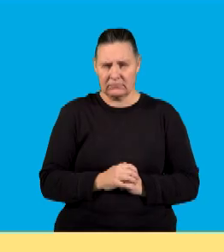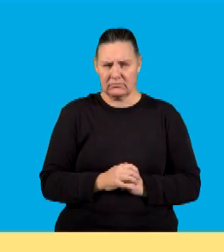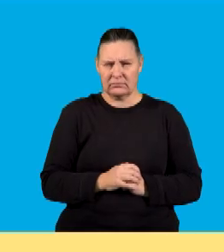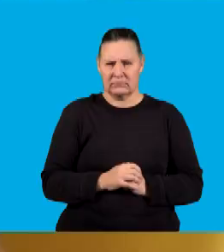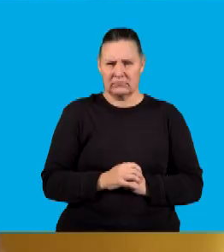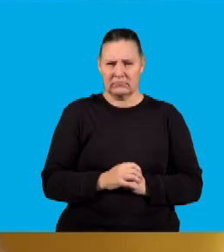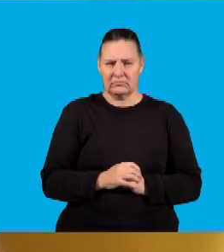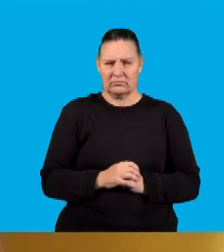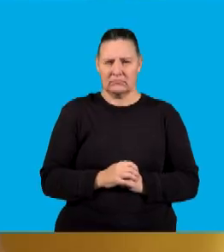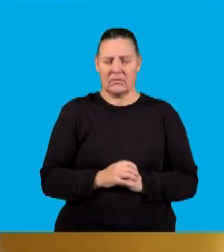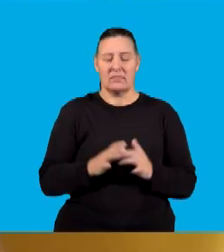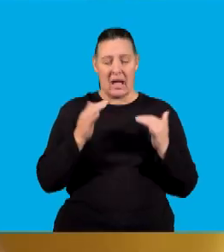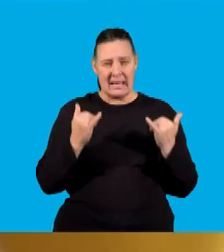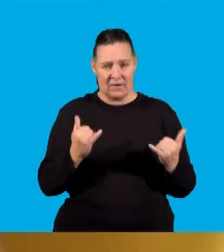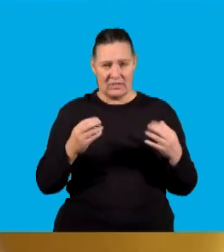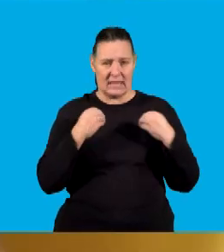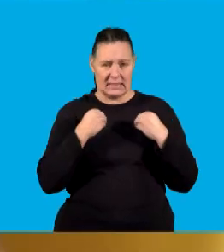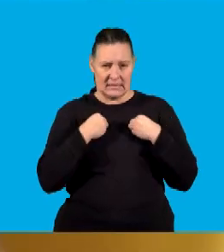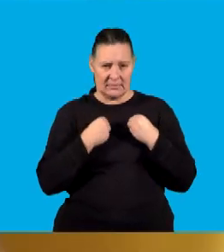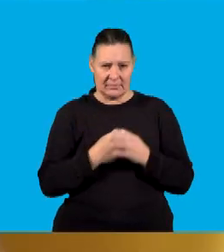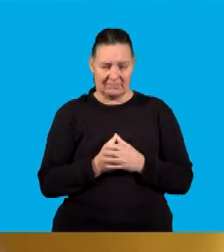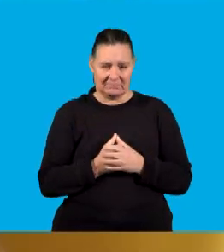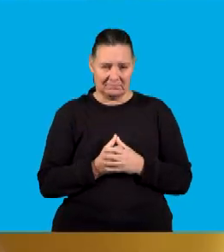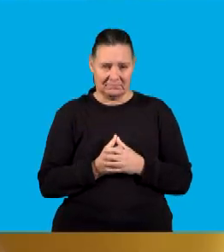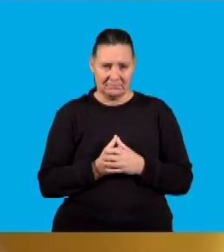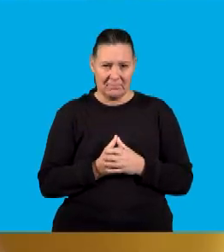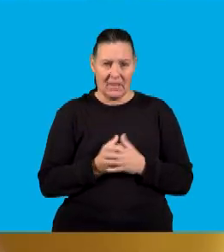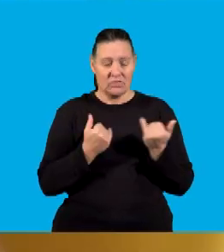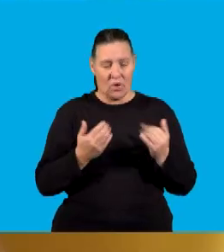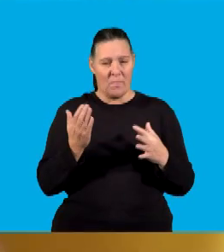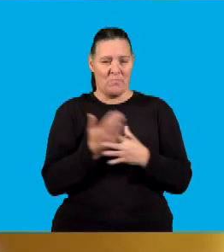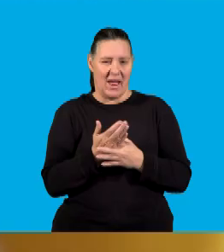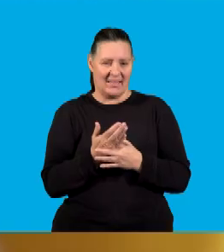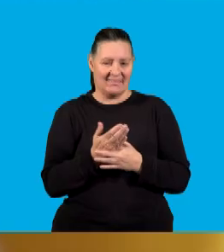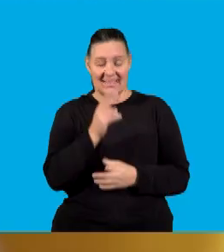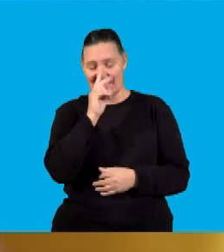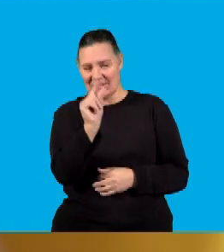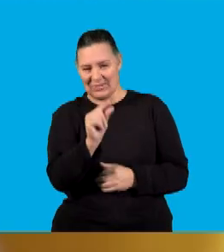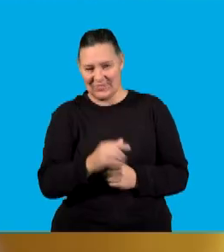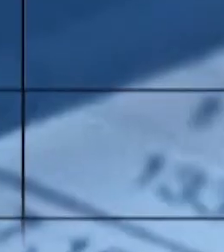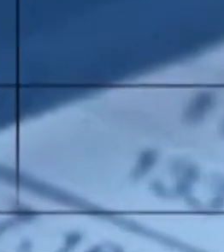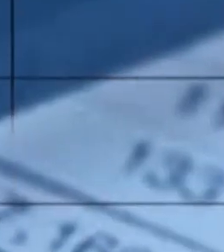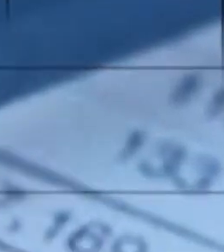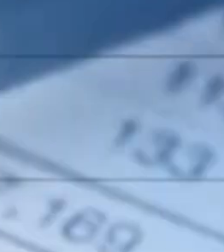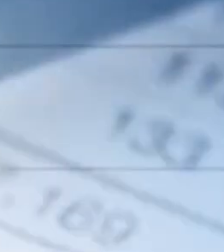182,660. That becomes now my current assets. Dear learners, let's go for a net break and I'll see you shortly.